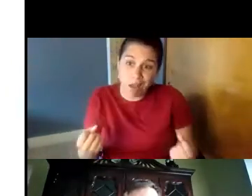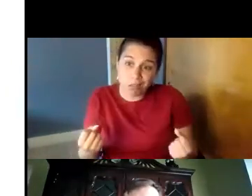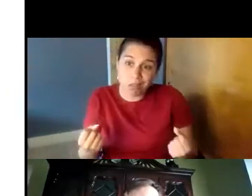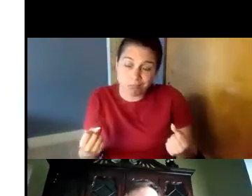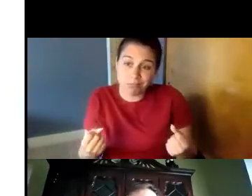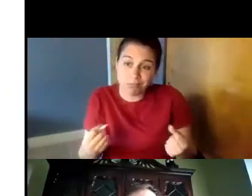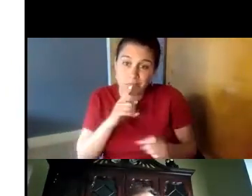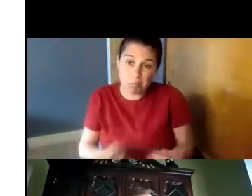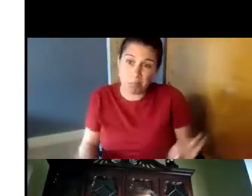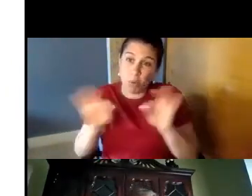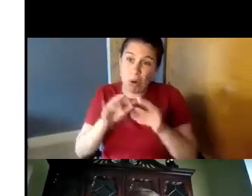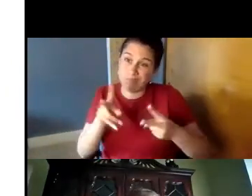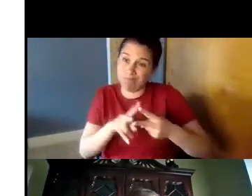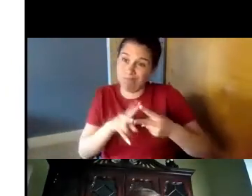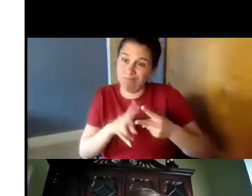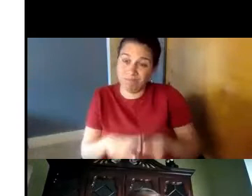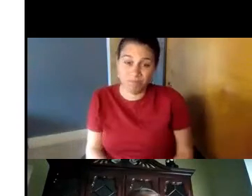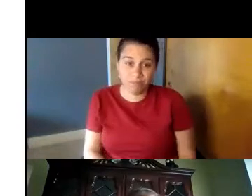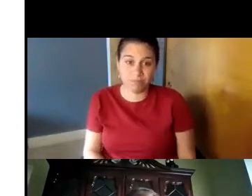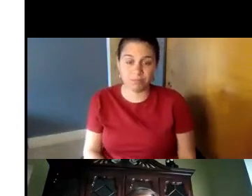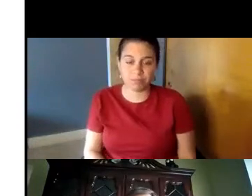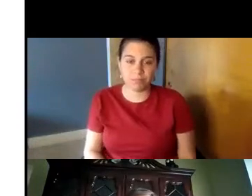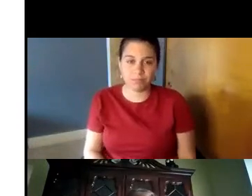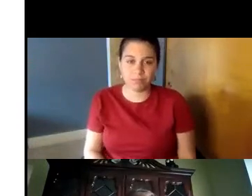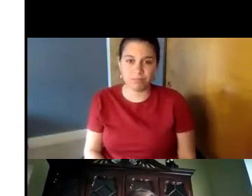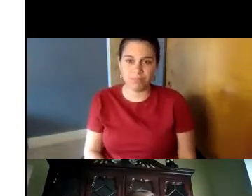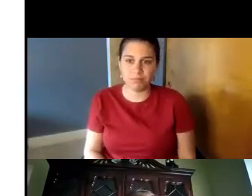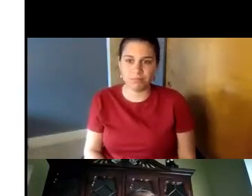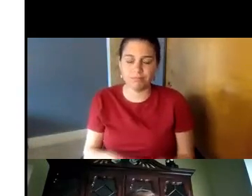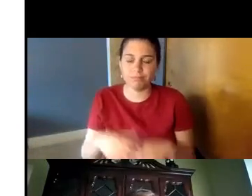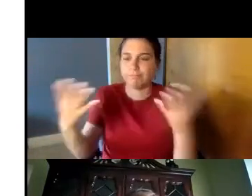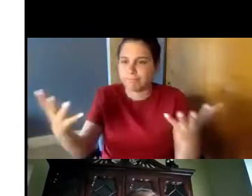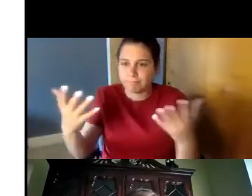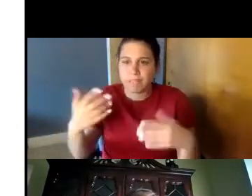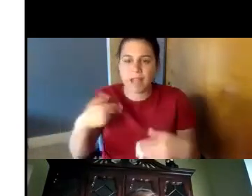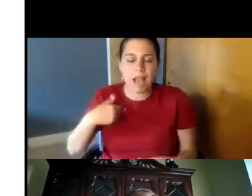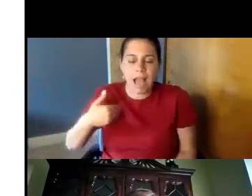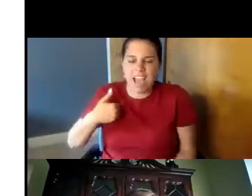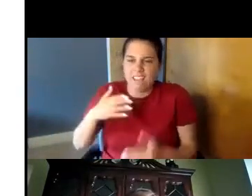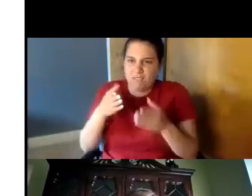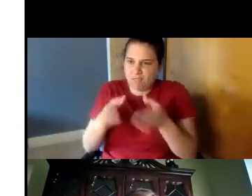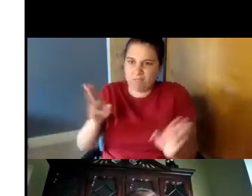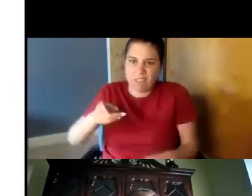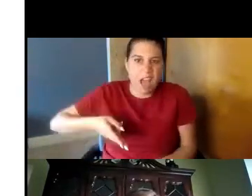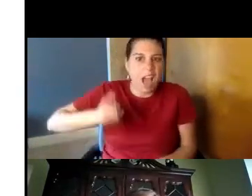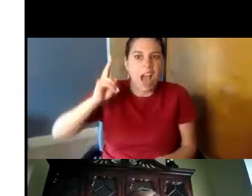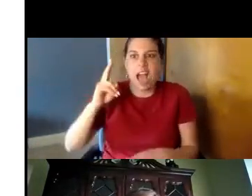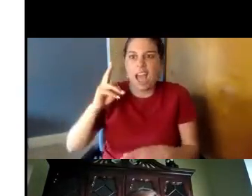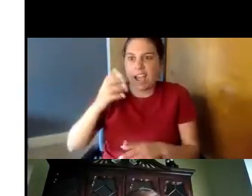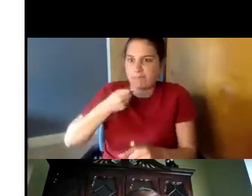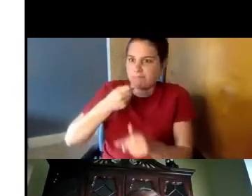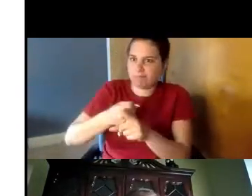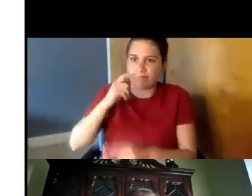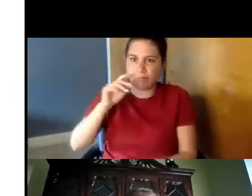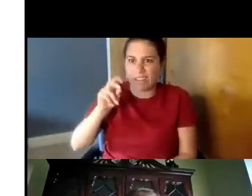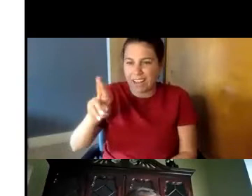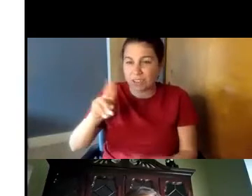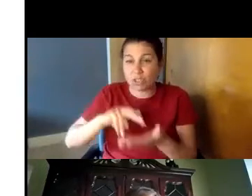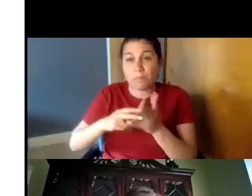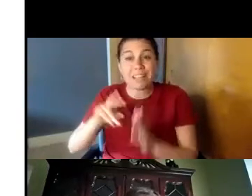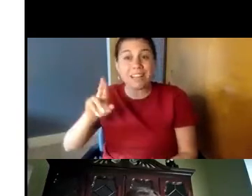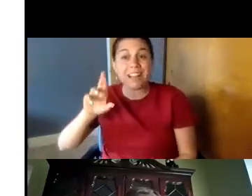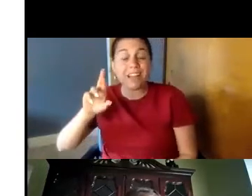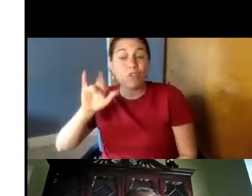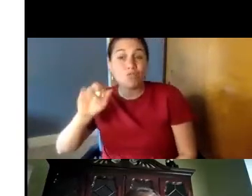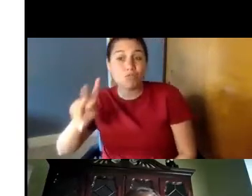cancer. It's no surprise, given our overall high burden of cancer in the catchment area, that rates of cancer risk factors are